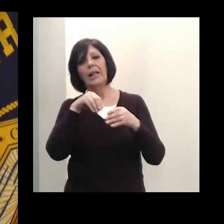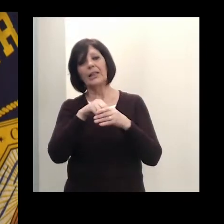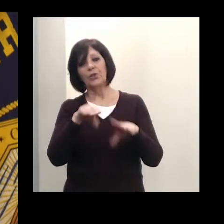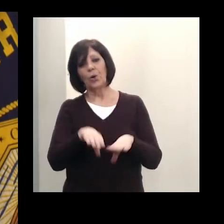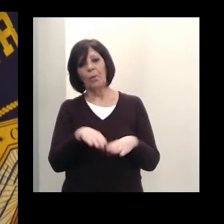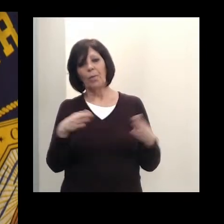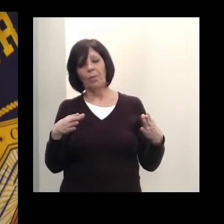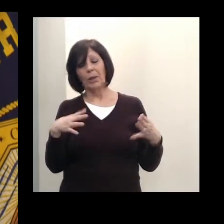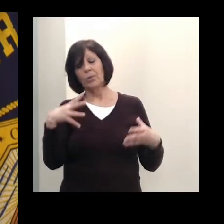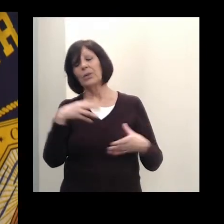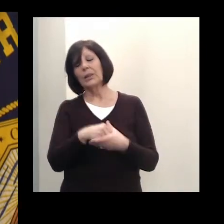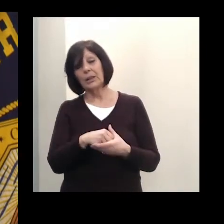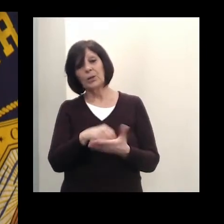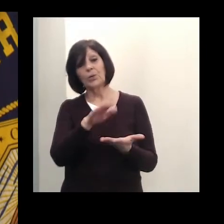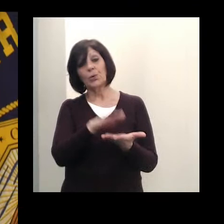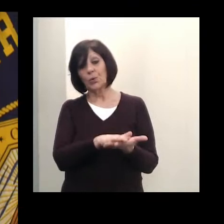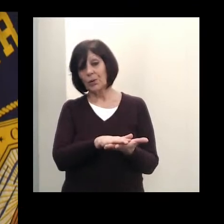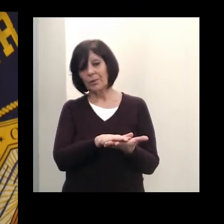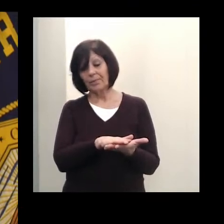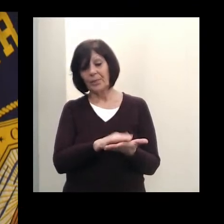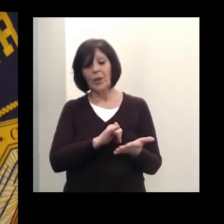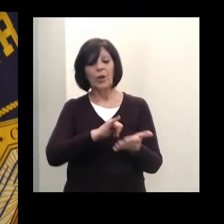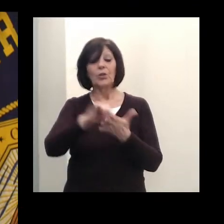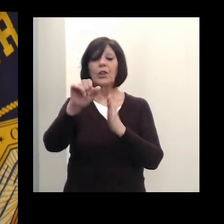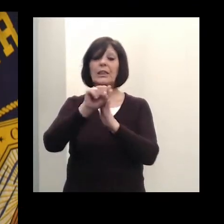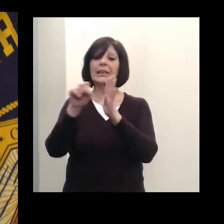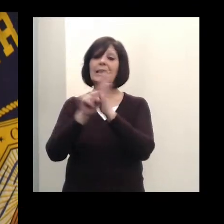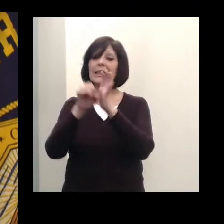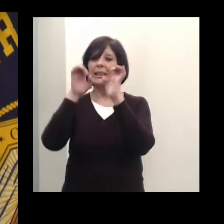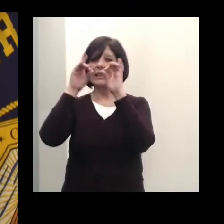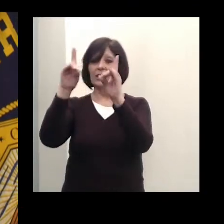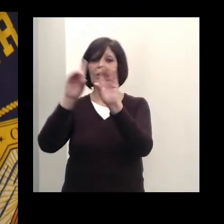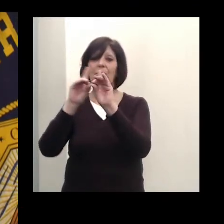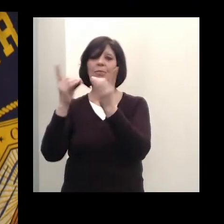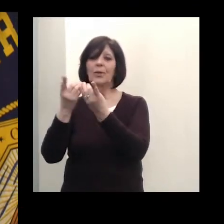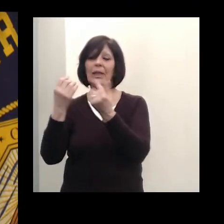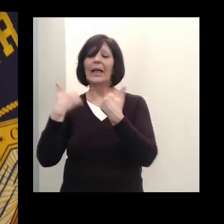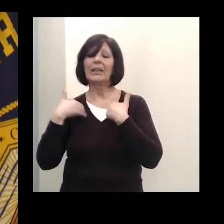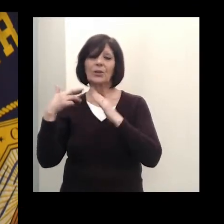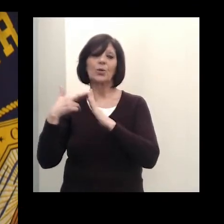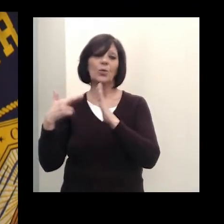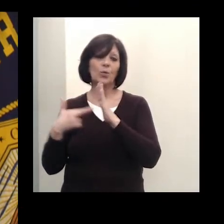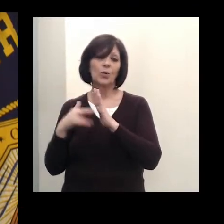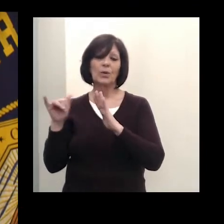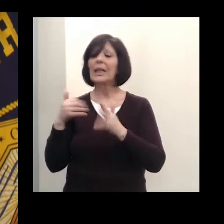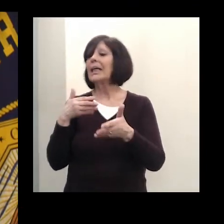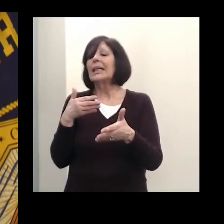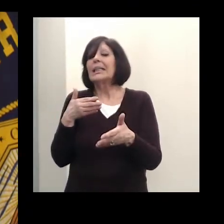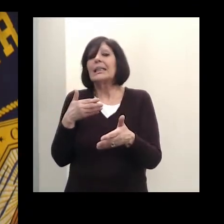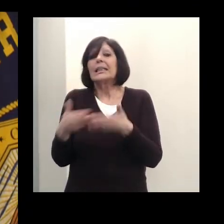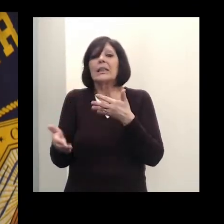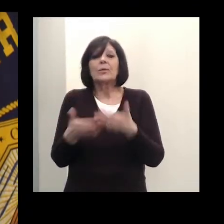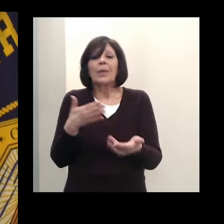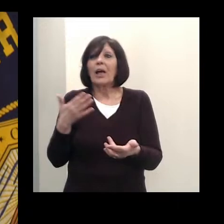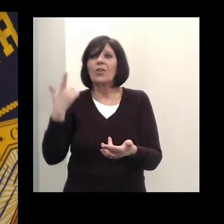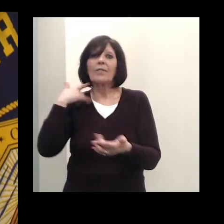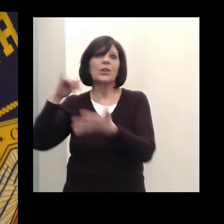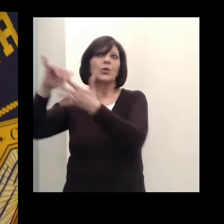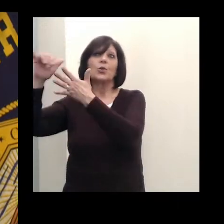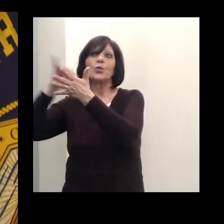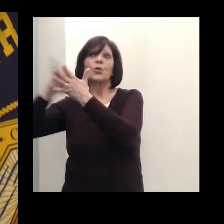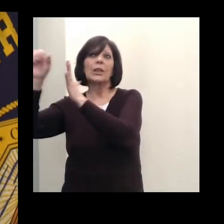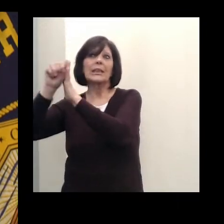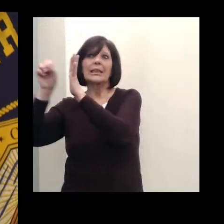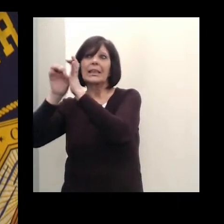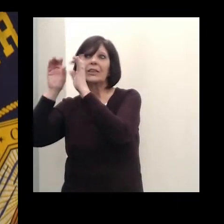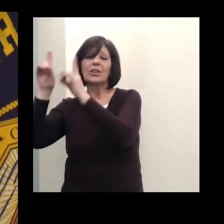schools. New York State Education Department has a rule associated with it. It doesn't matter in some ways whether it's New York State Education or Erie County,